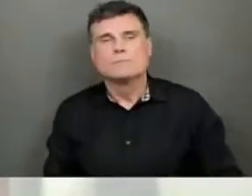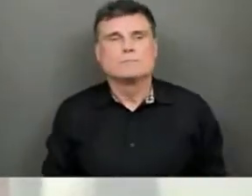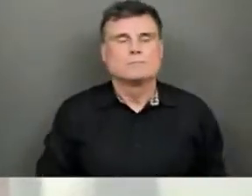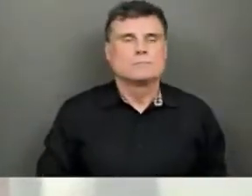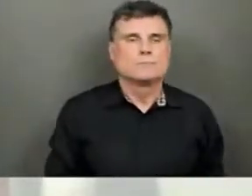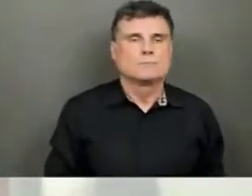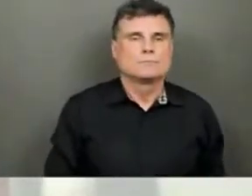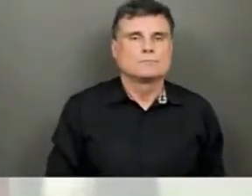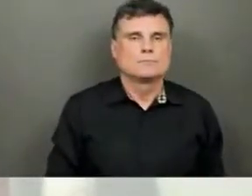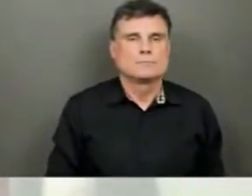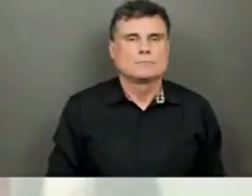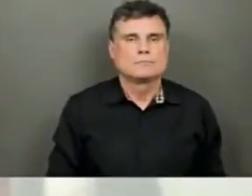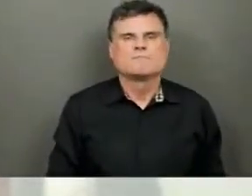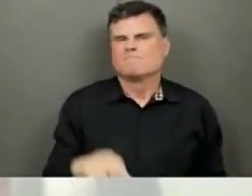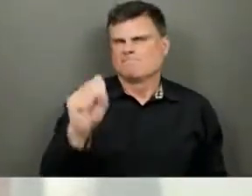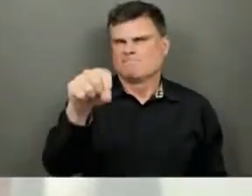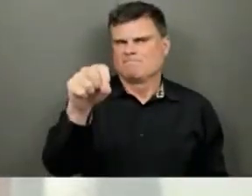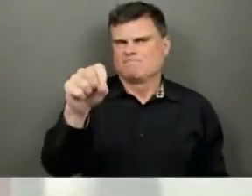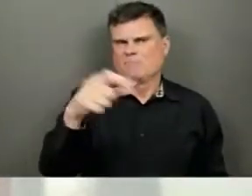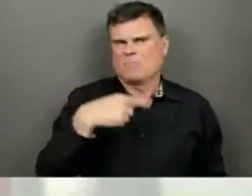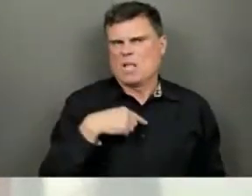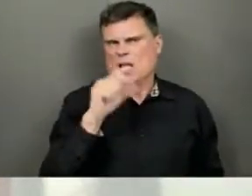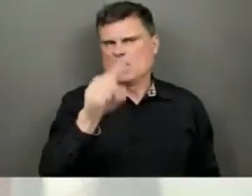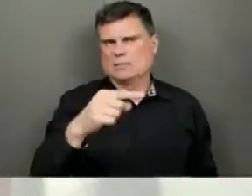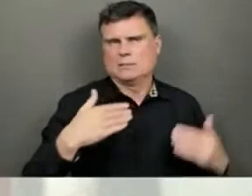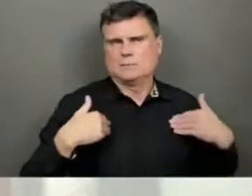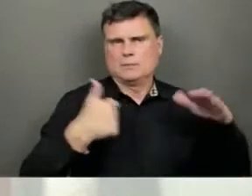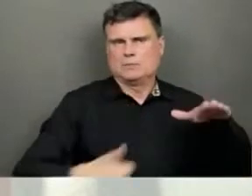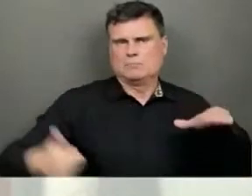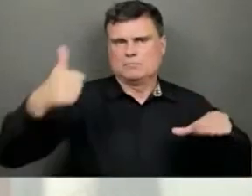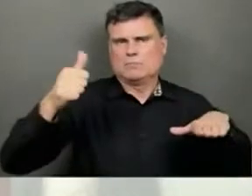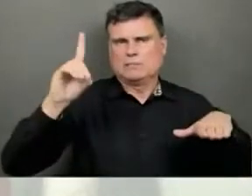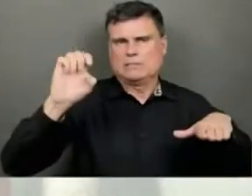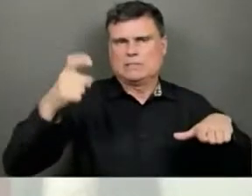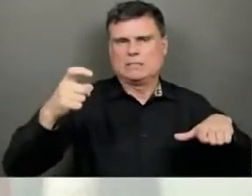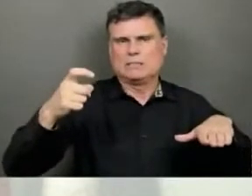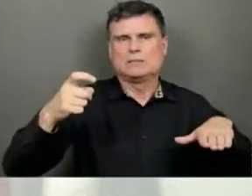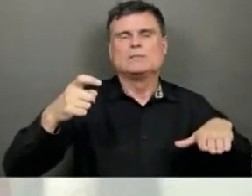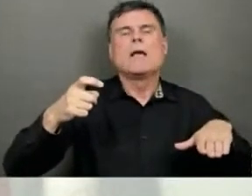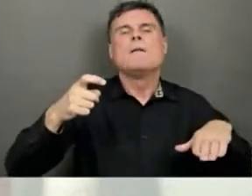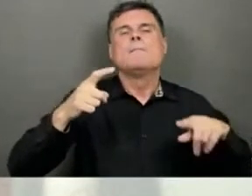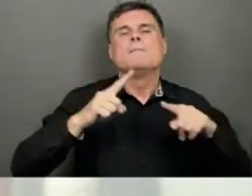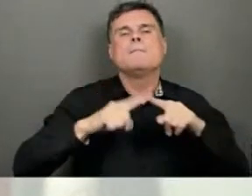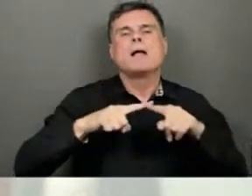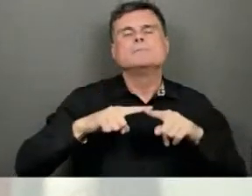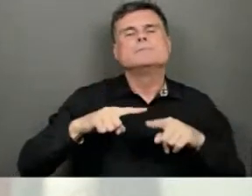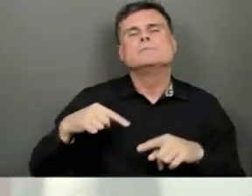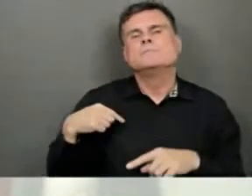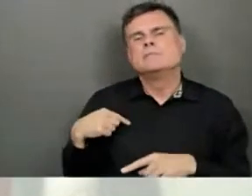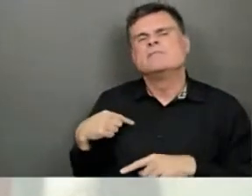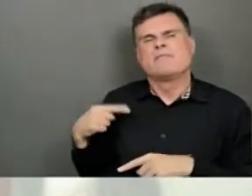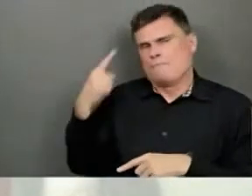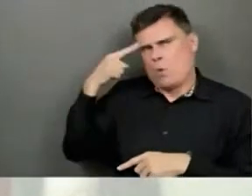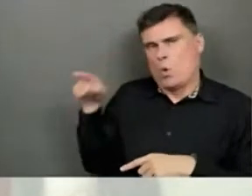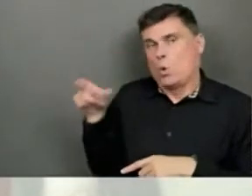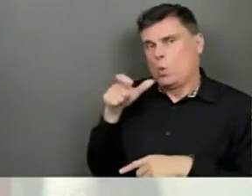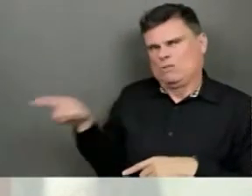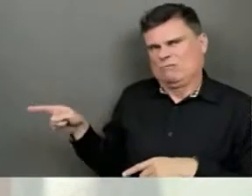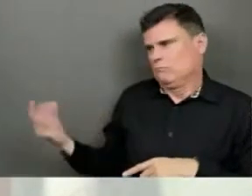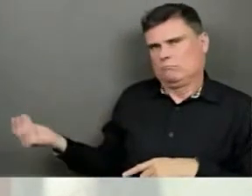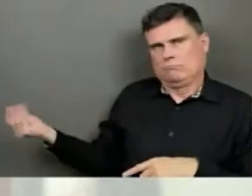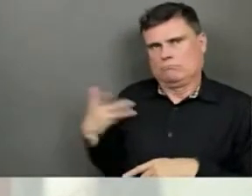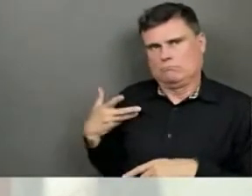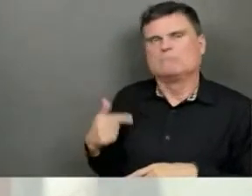Hi there. This question is for Minister Dix. I'm acting on behalf of my colleague who's doing a story about a young woman who's diagnosed with